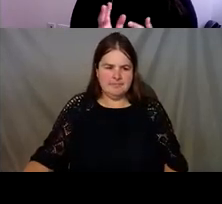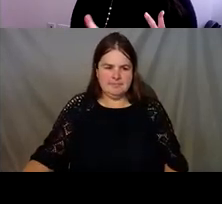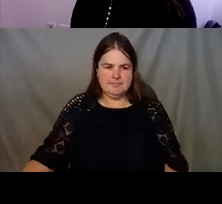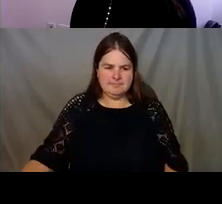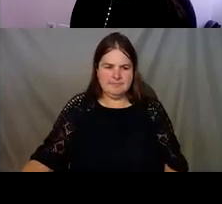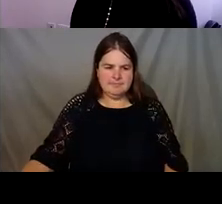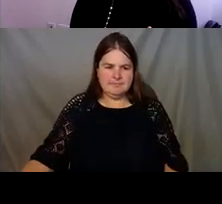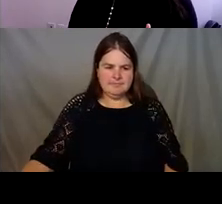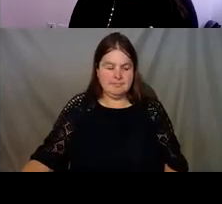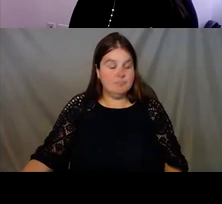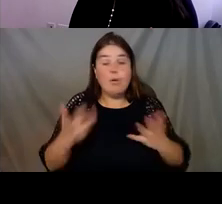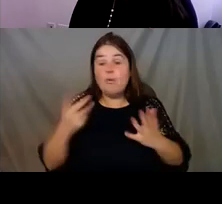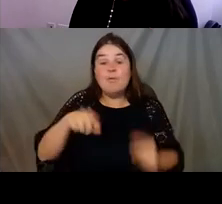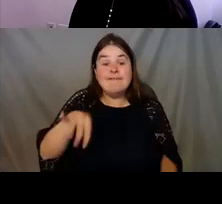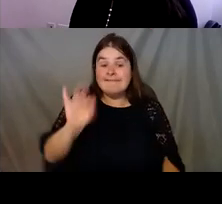So what did we find?